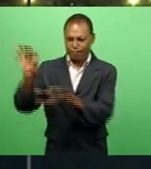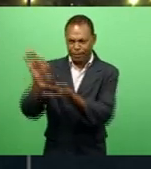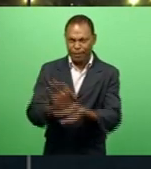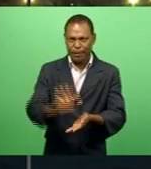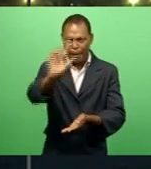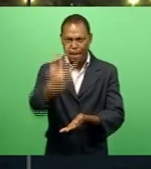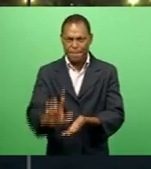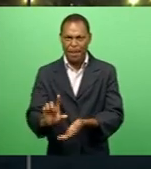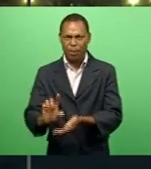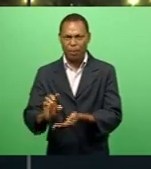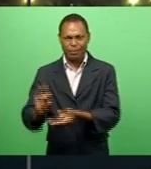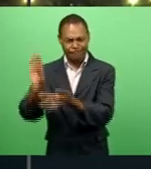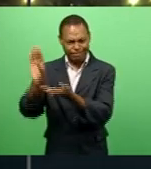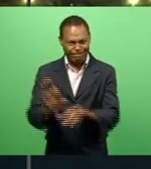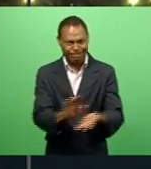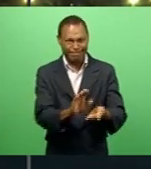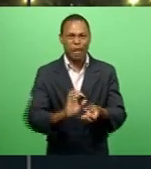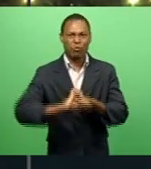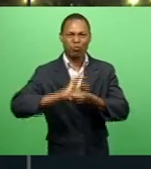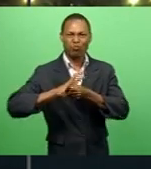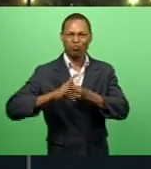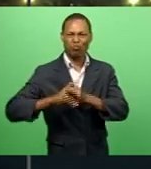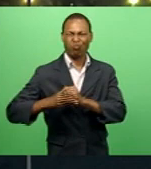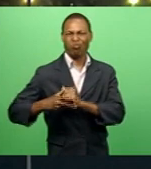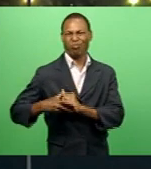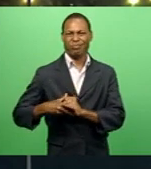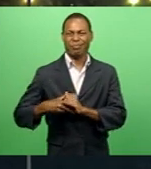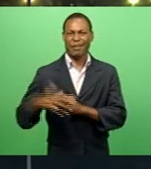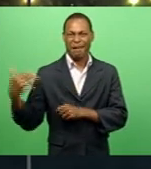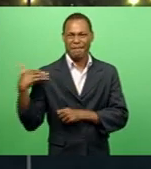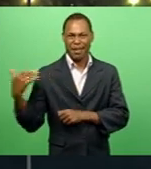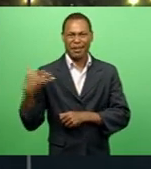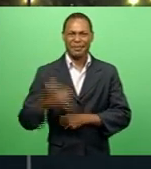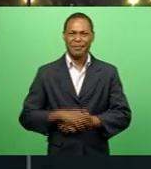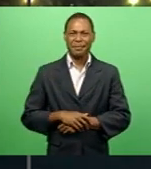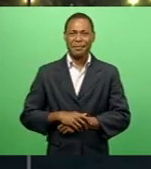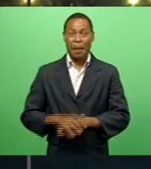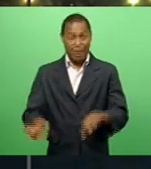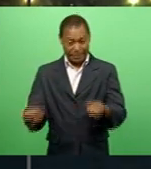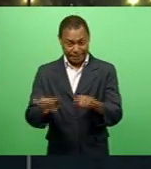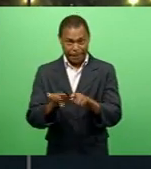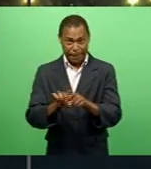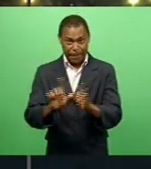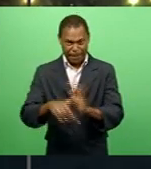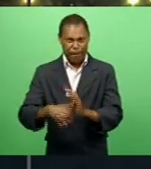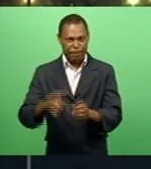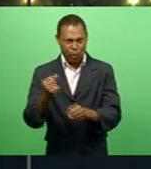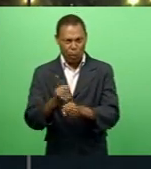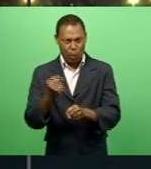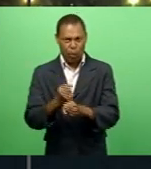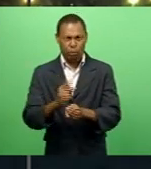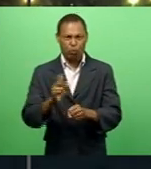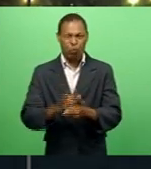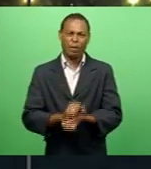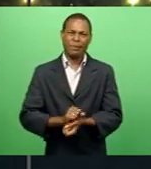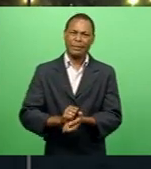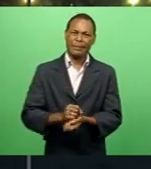and coronavirus-related supply chain disruptions. However, during the same period, gold exports rose